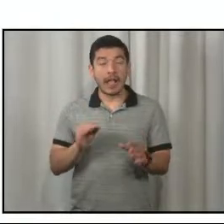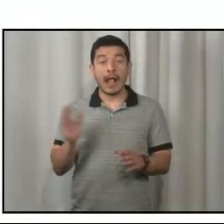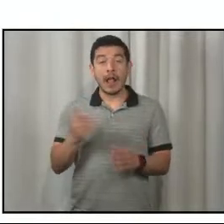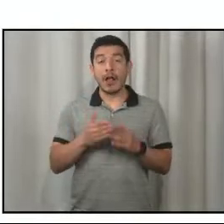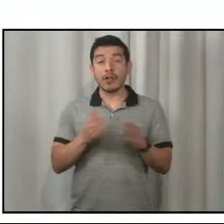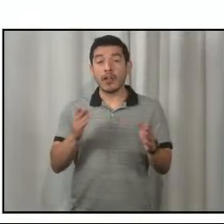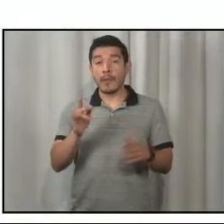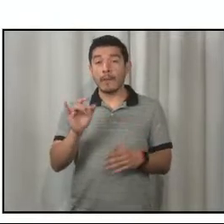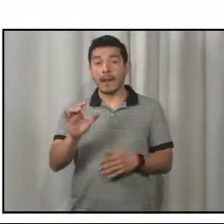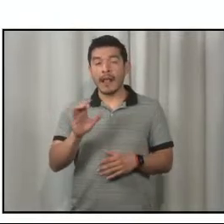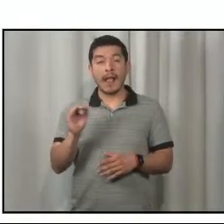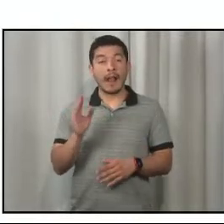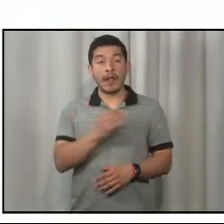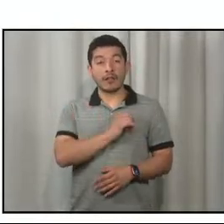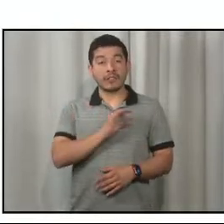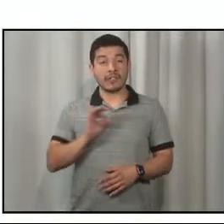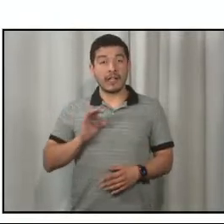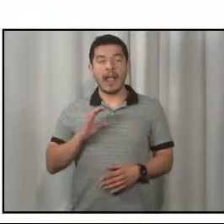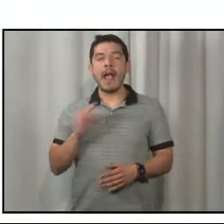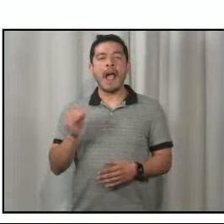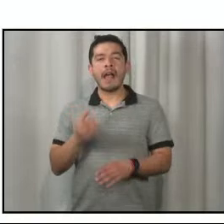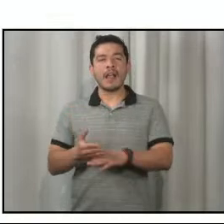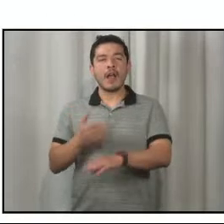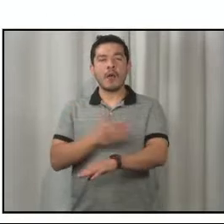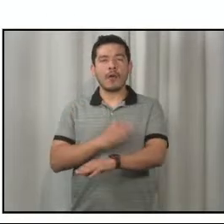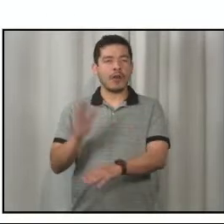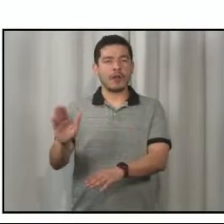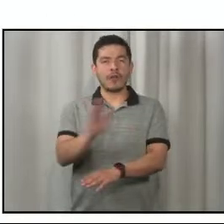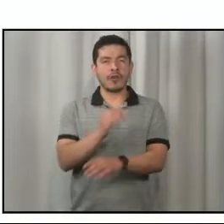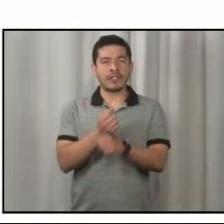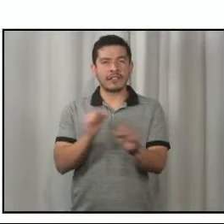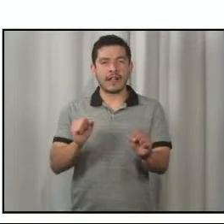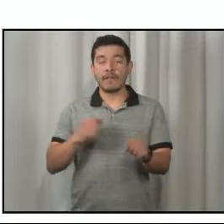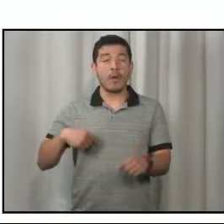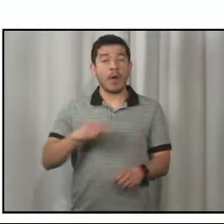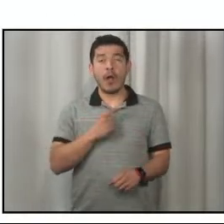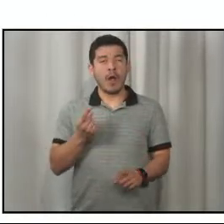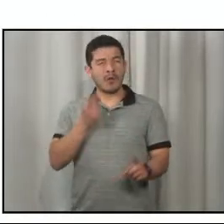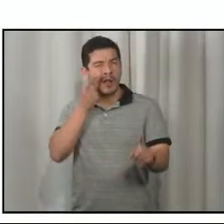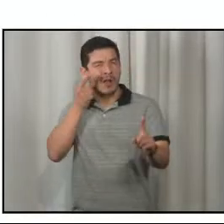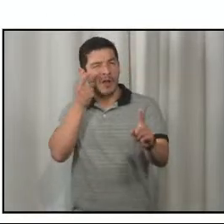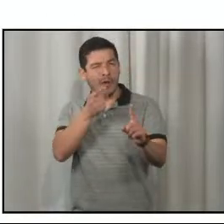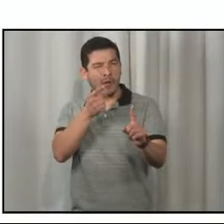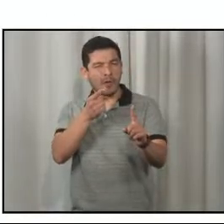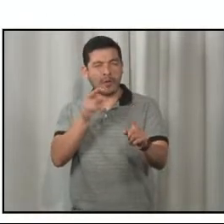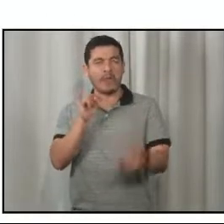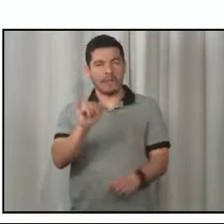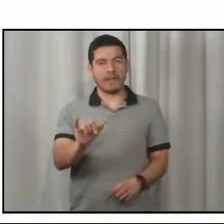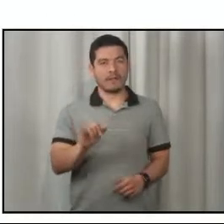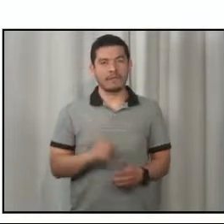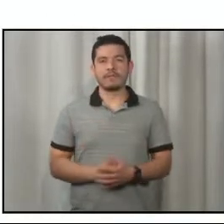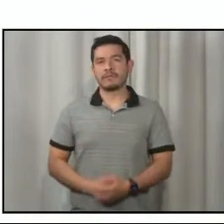staff, and improving overall public safety. So we're always mission focused on that major mission.